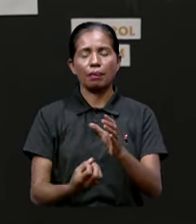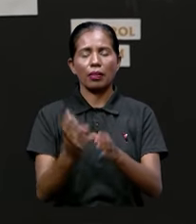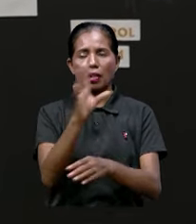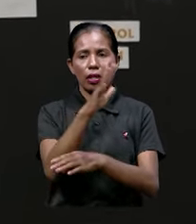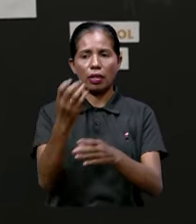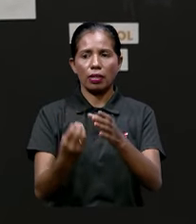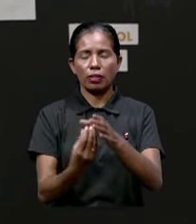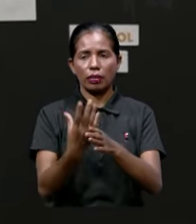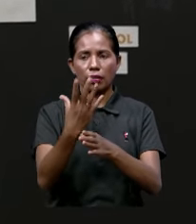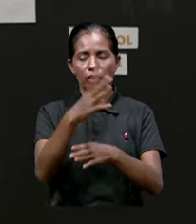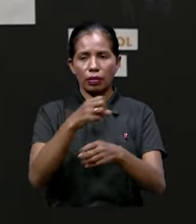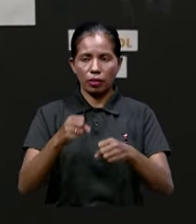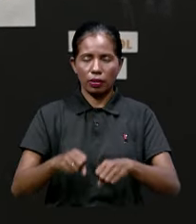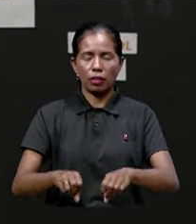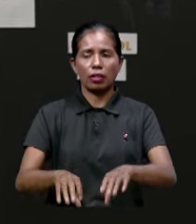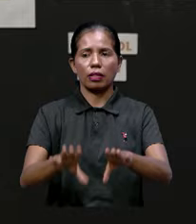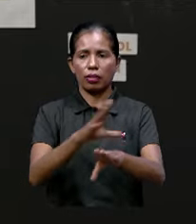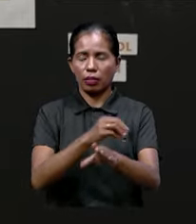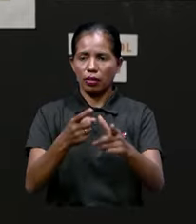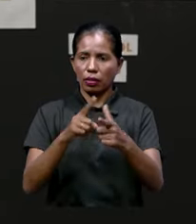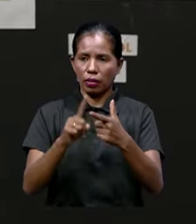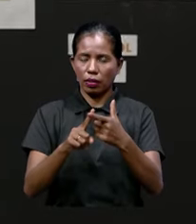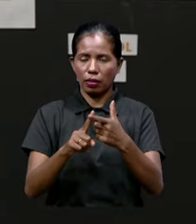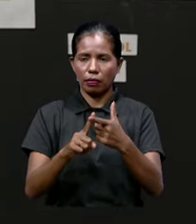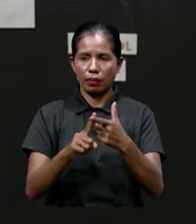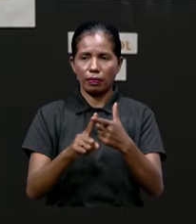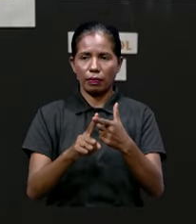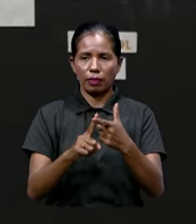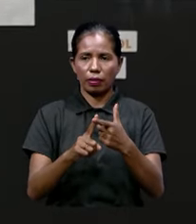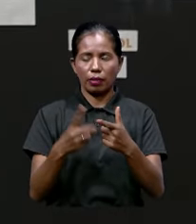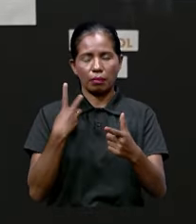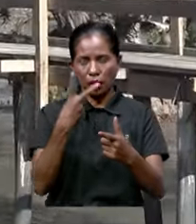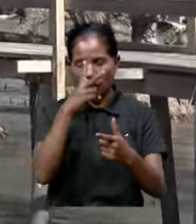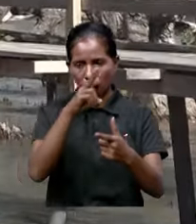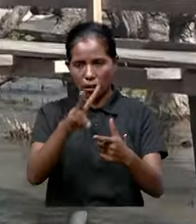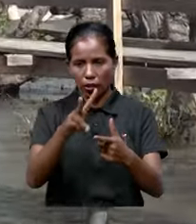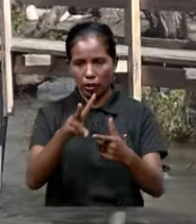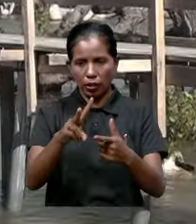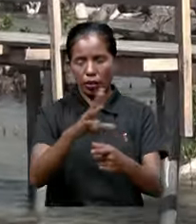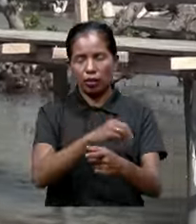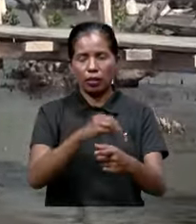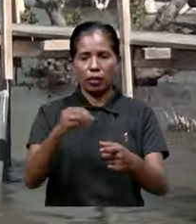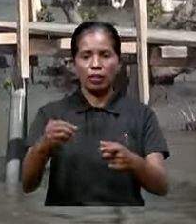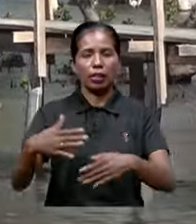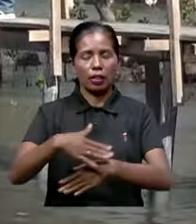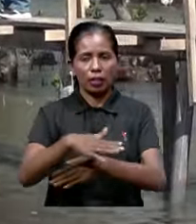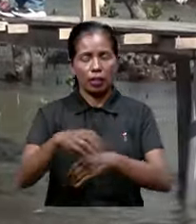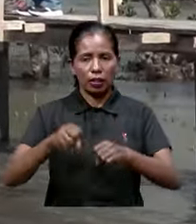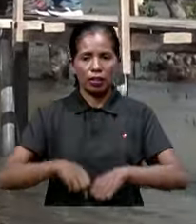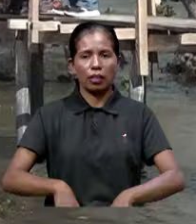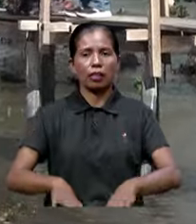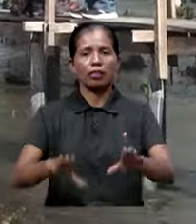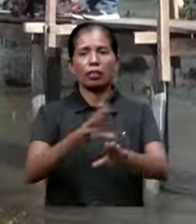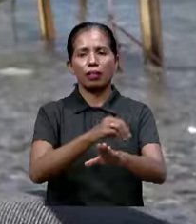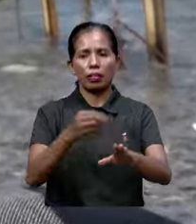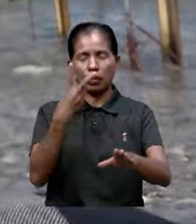the capacity of this site with bringing some wildlife like monkeys and maybe